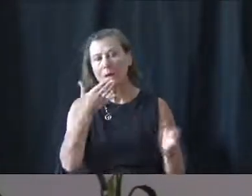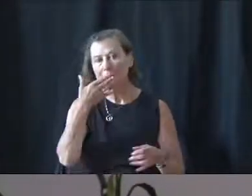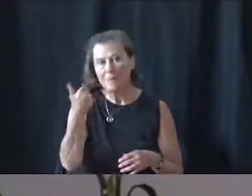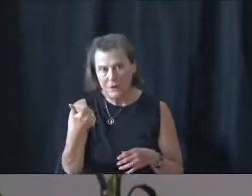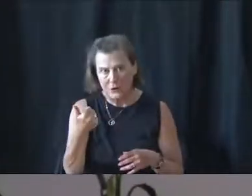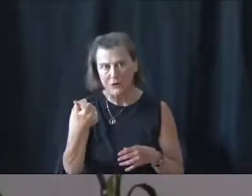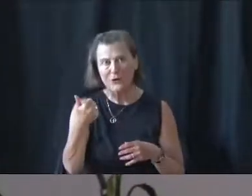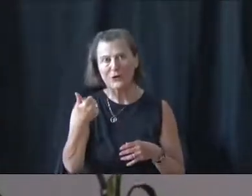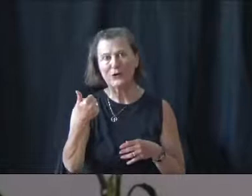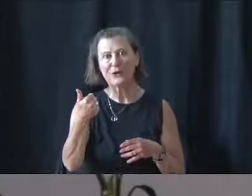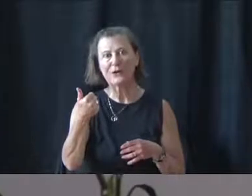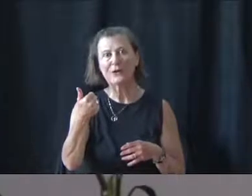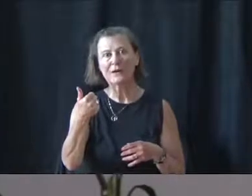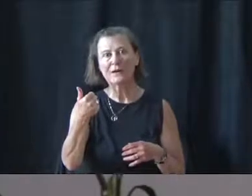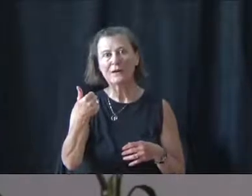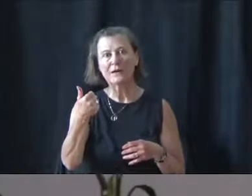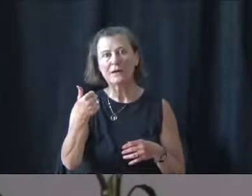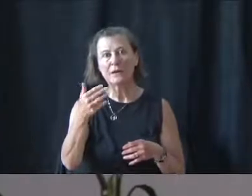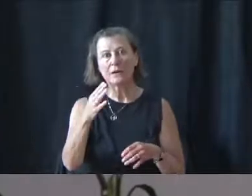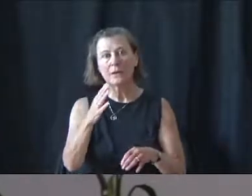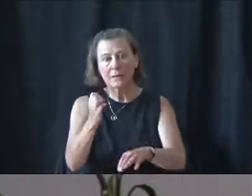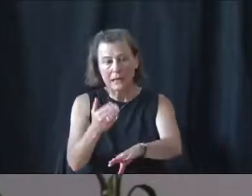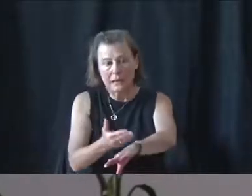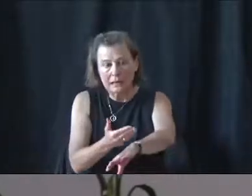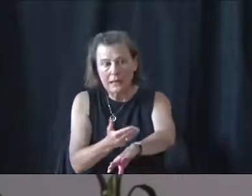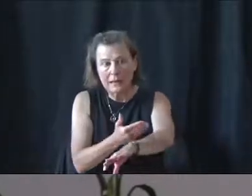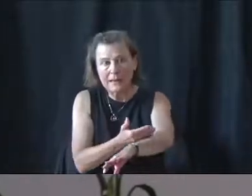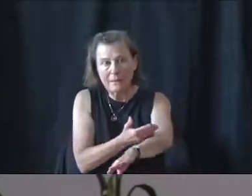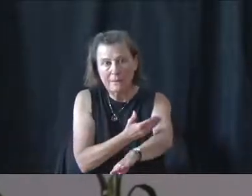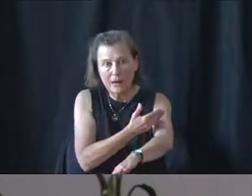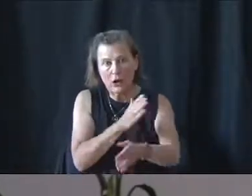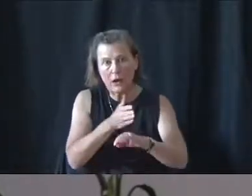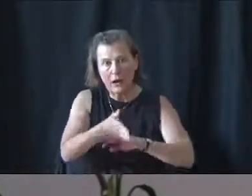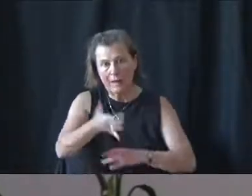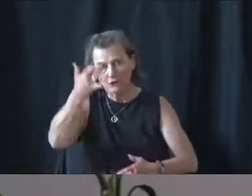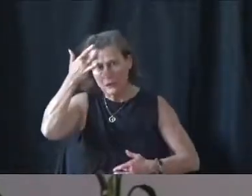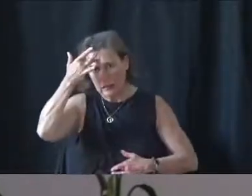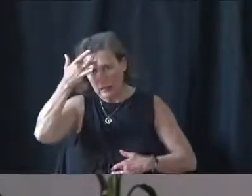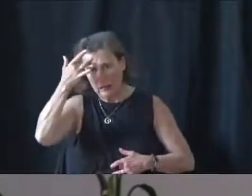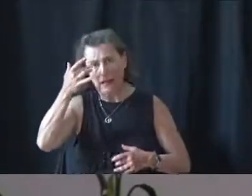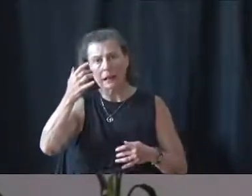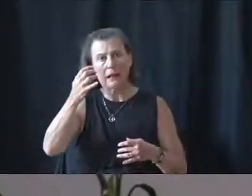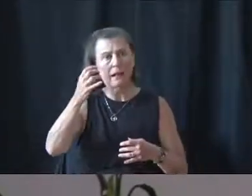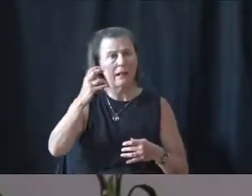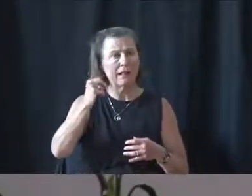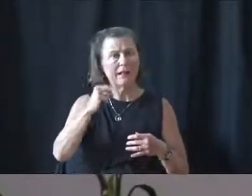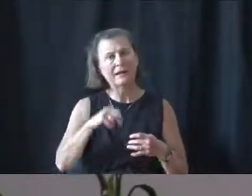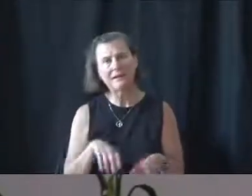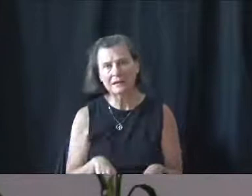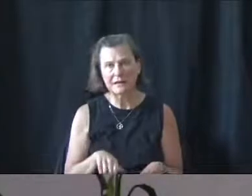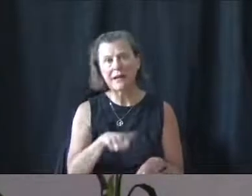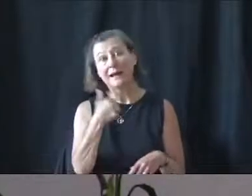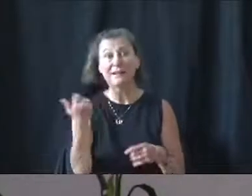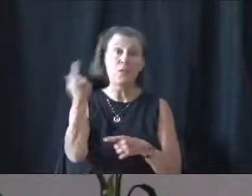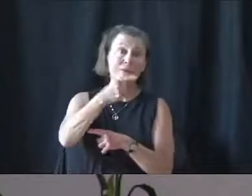to be getting better after having been ill than it is to have just another day of being